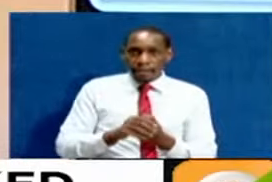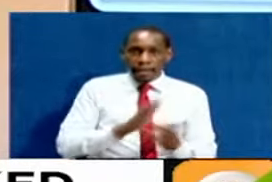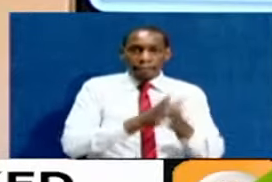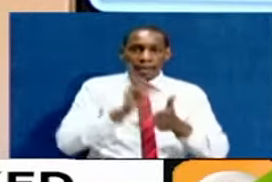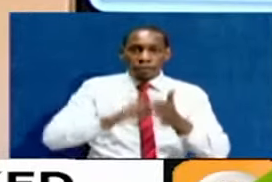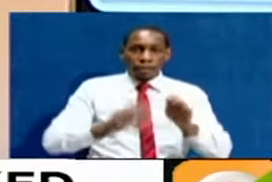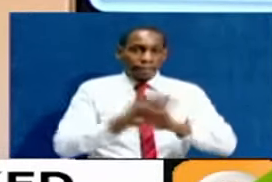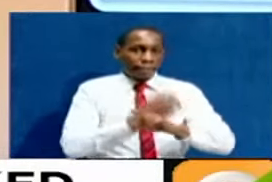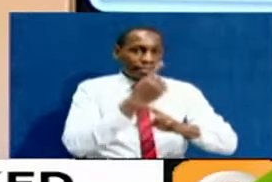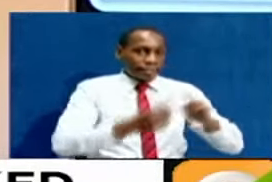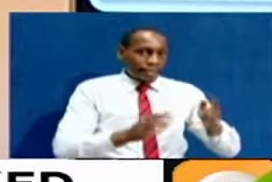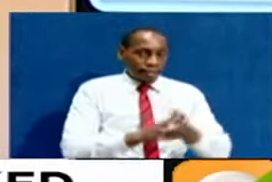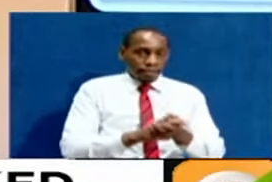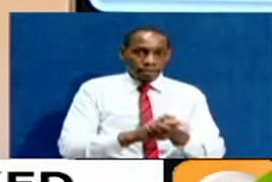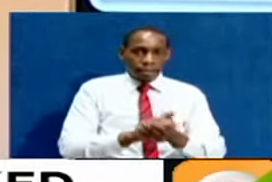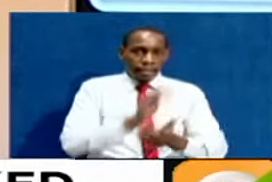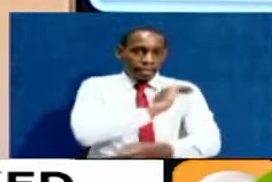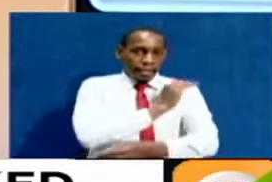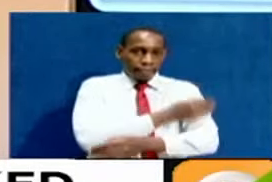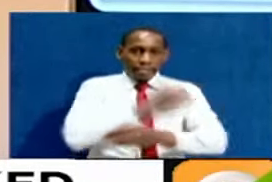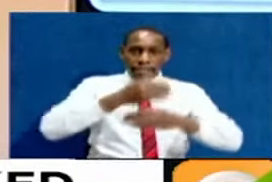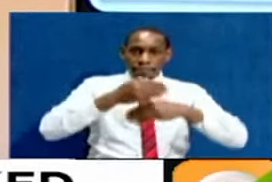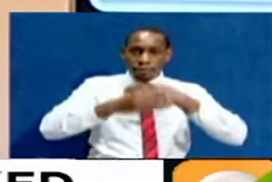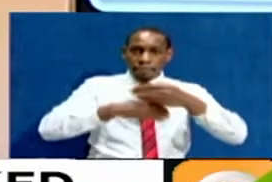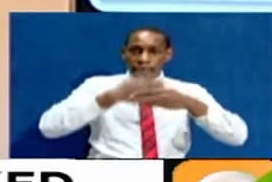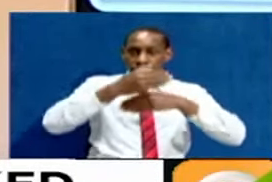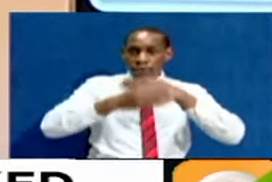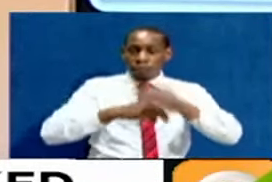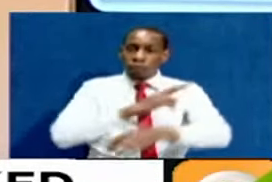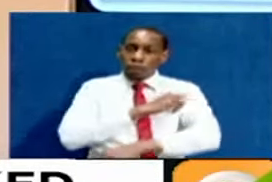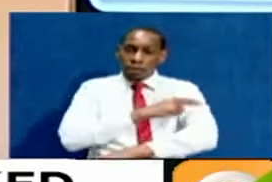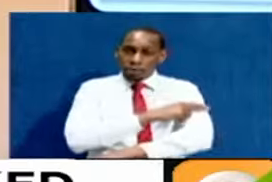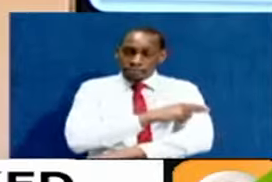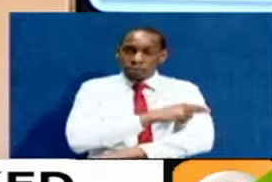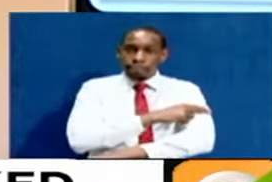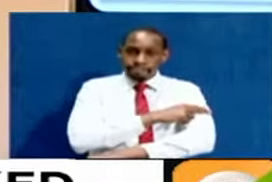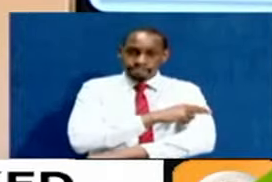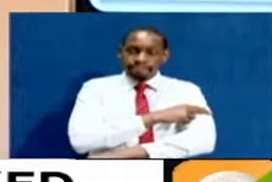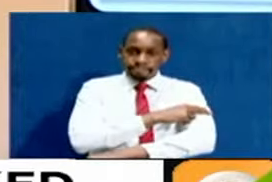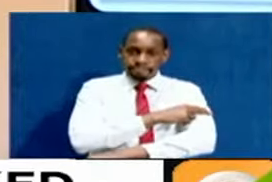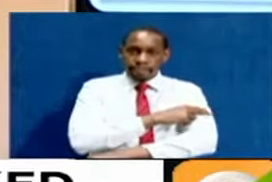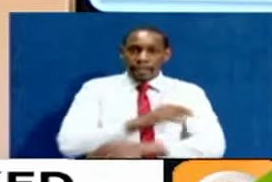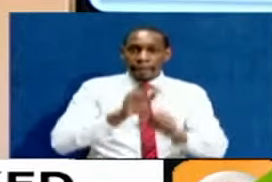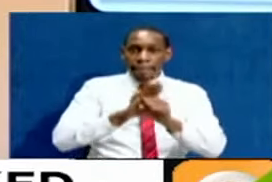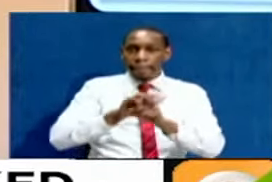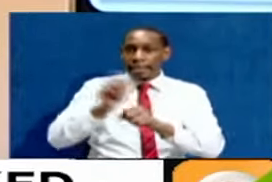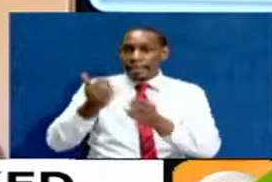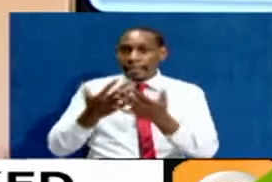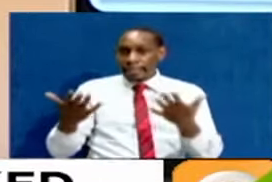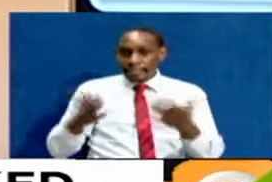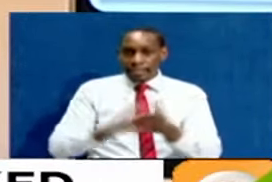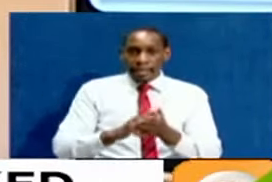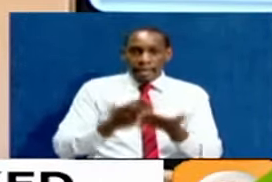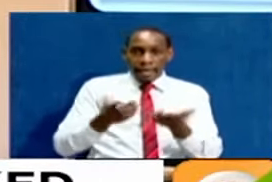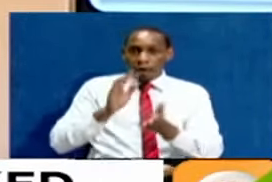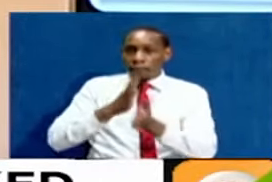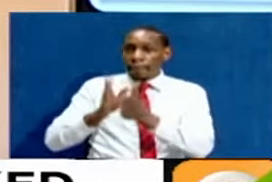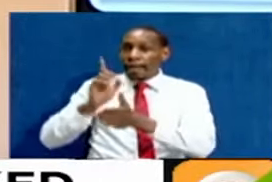plan last year, to increase our capacity in hospitals, and a number of other things. So what's the